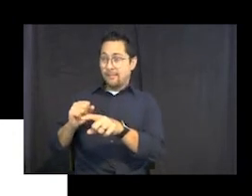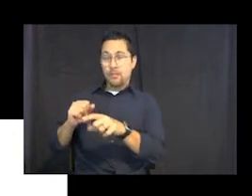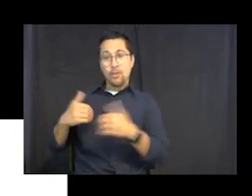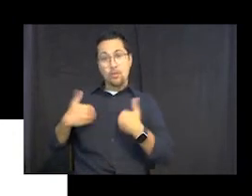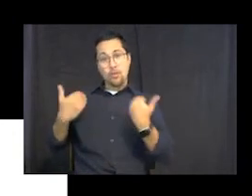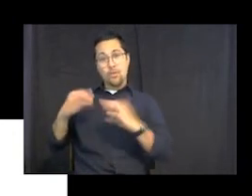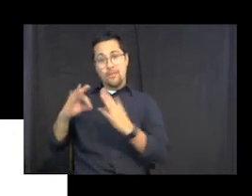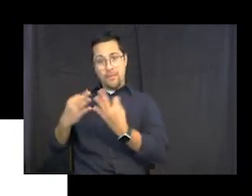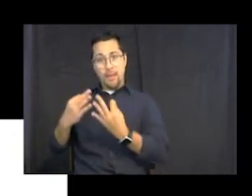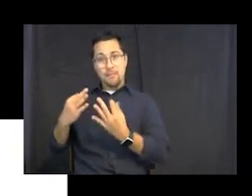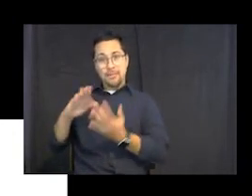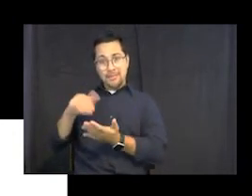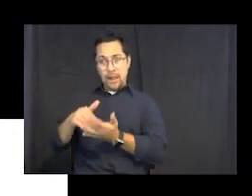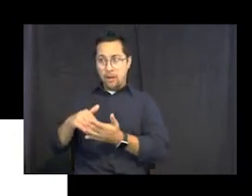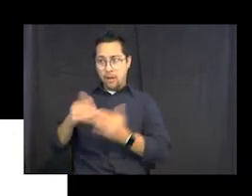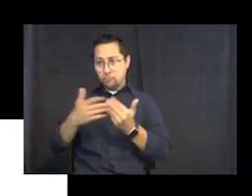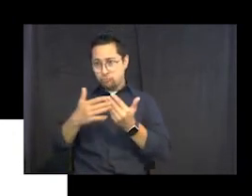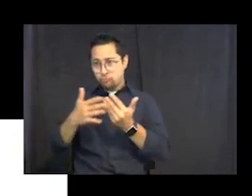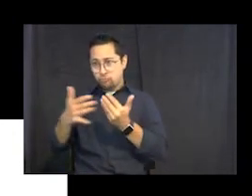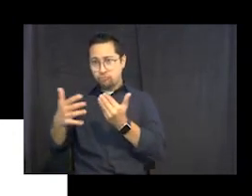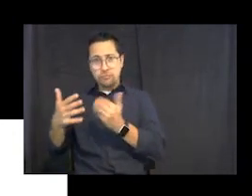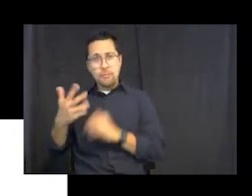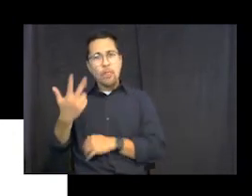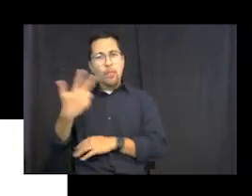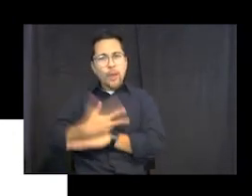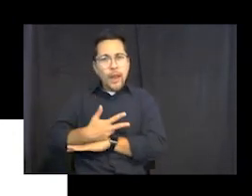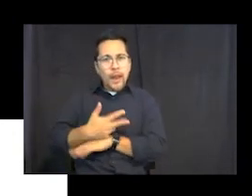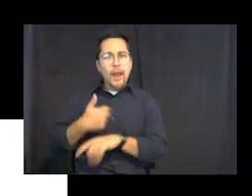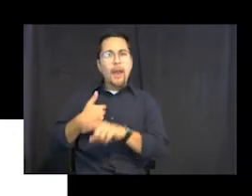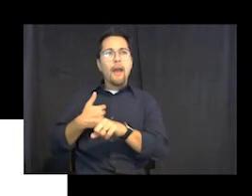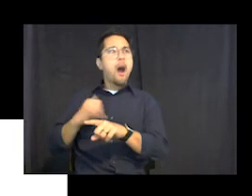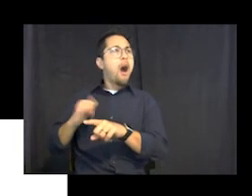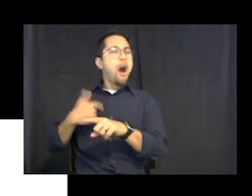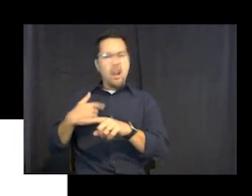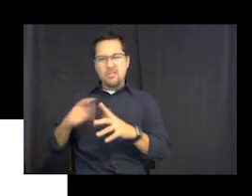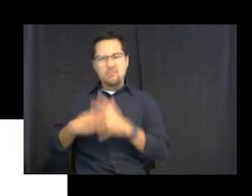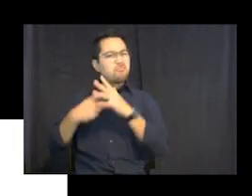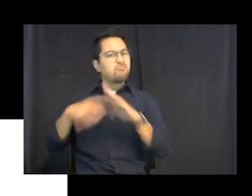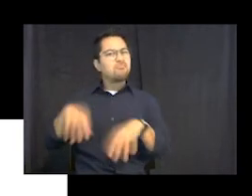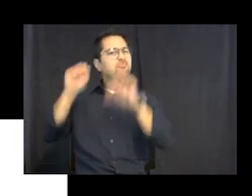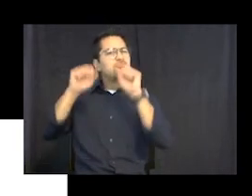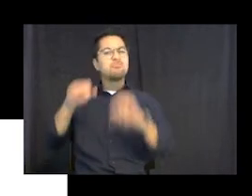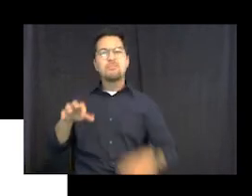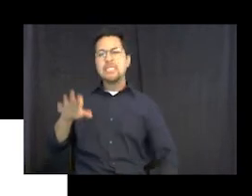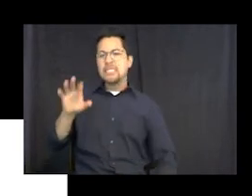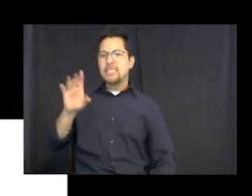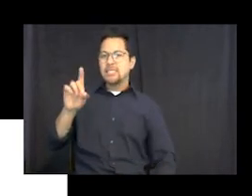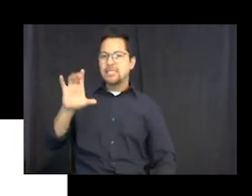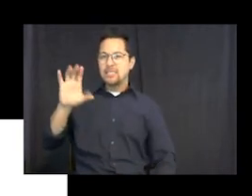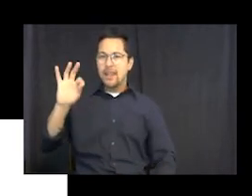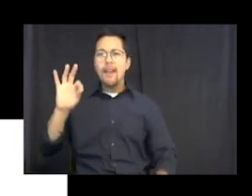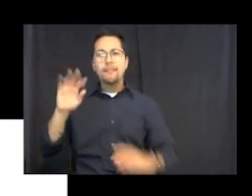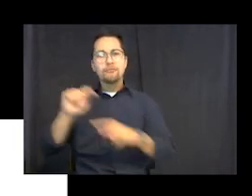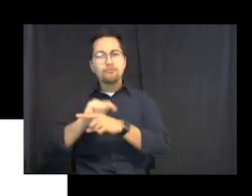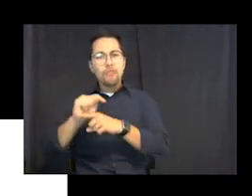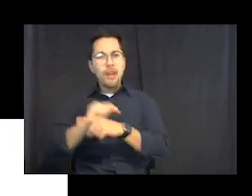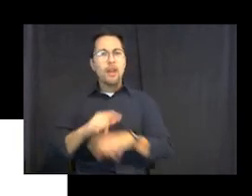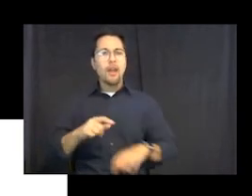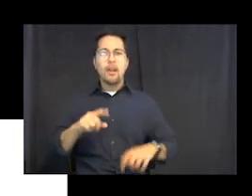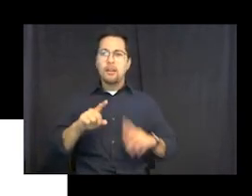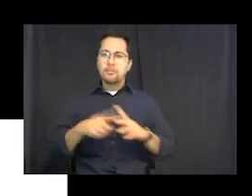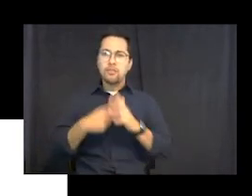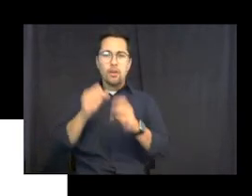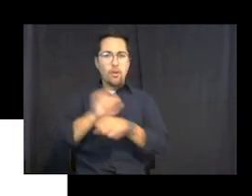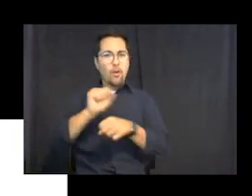Family Center, I found myself taking the DCF training and being fingerprinted to work our child care and after